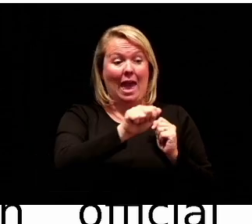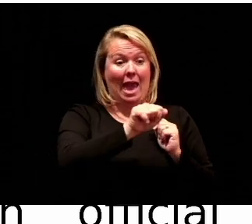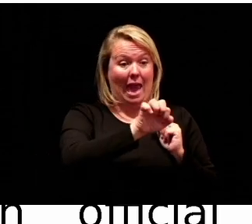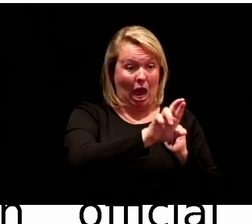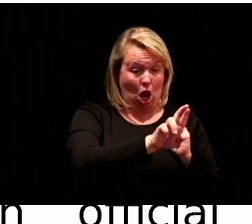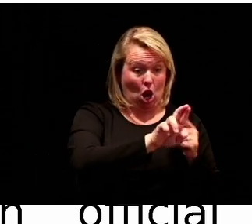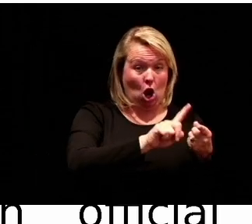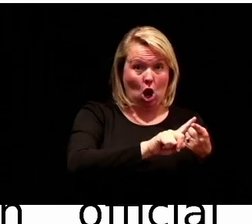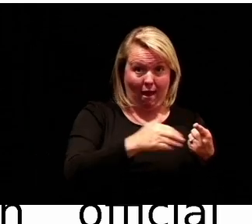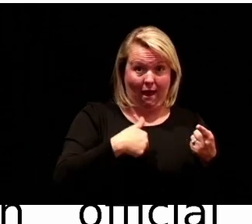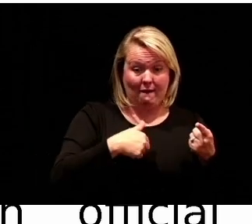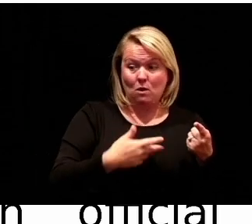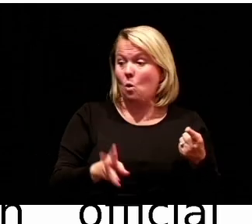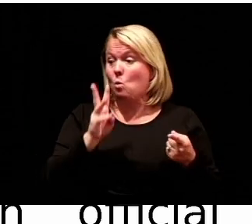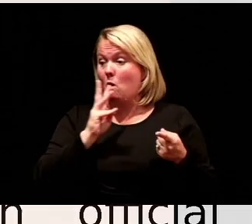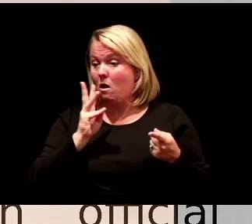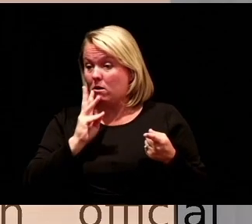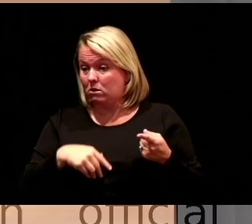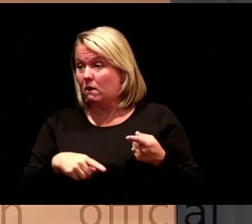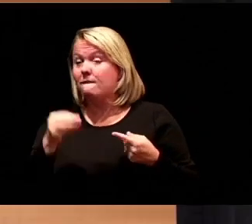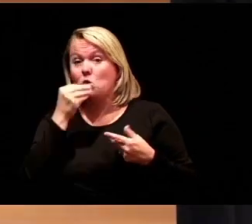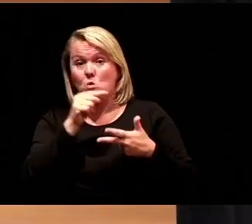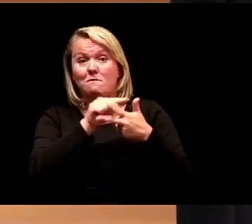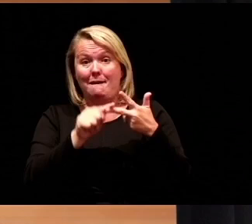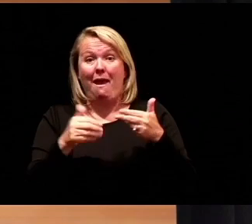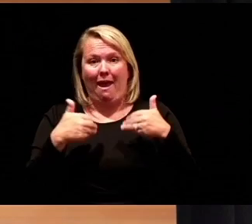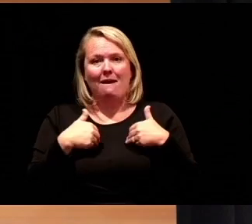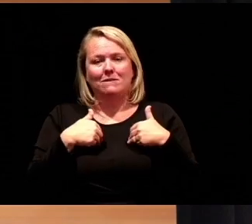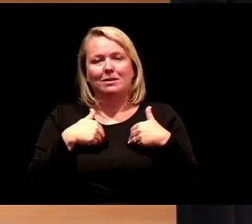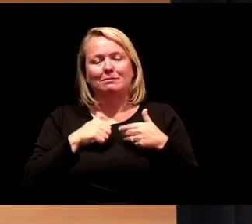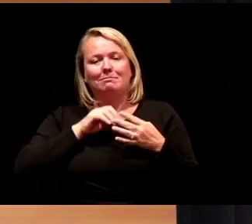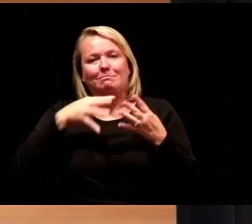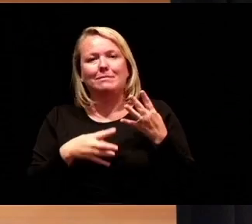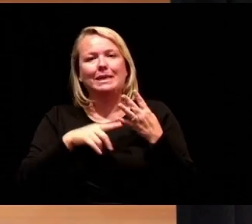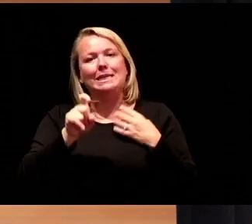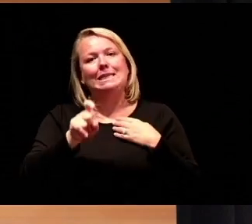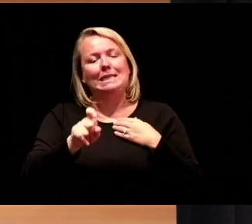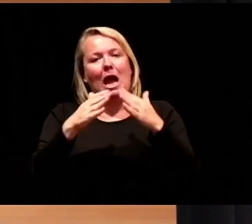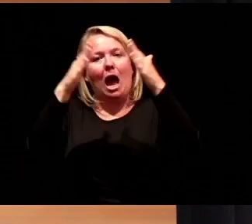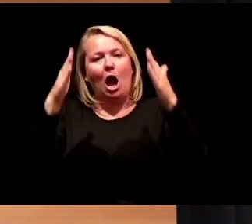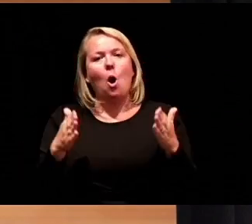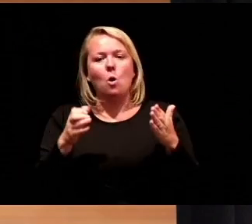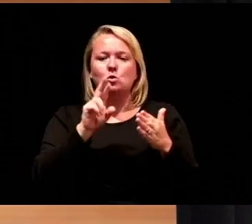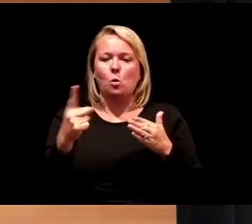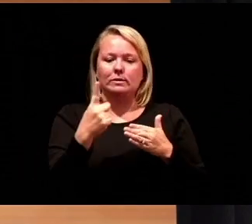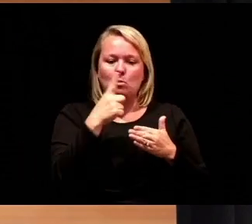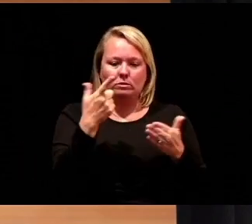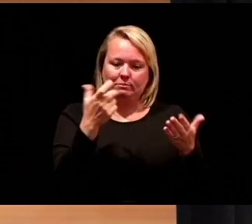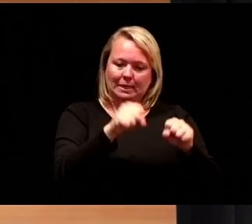you might hear some things today, and that is purely my personal opinions and thoughts.